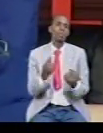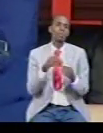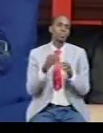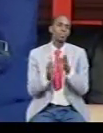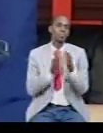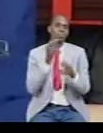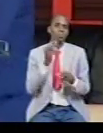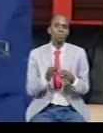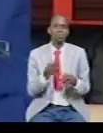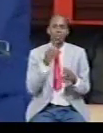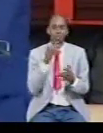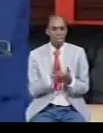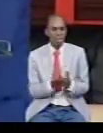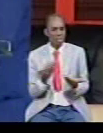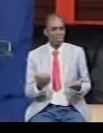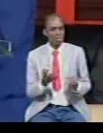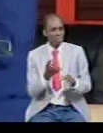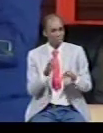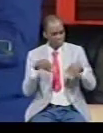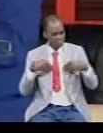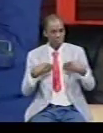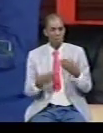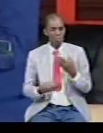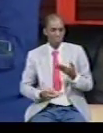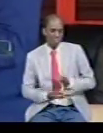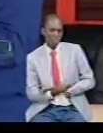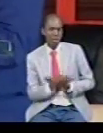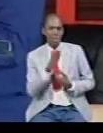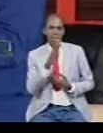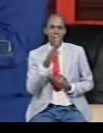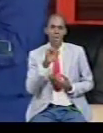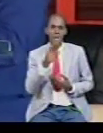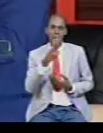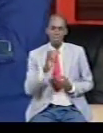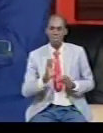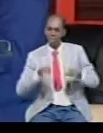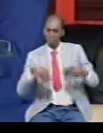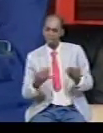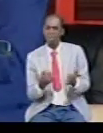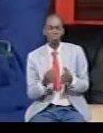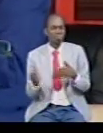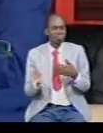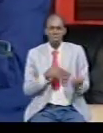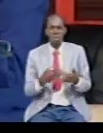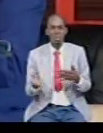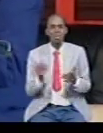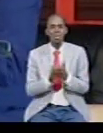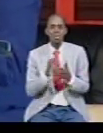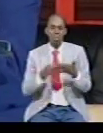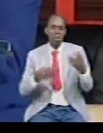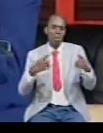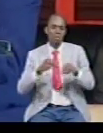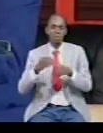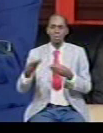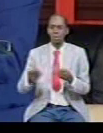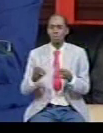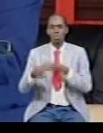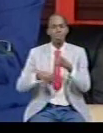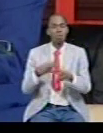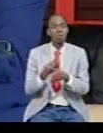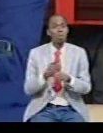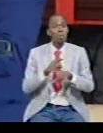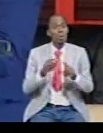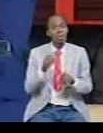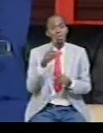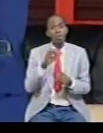say, give bribe and do this and do this, that the godlessness in the land. But whosoever is born of God sinneth